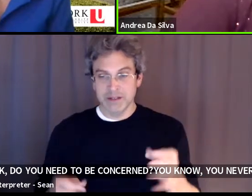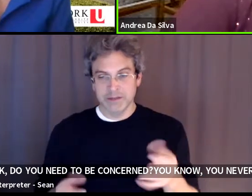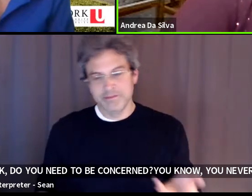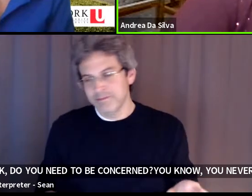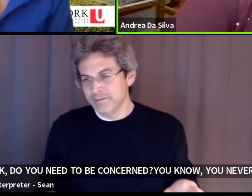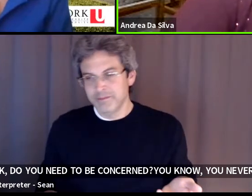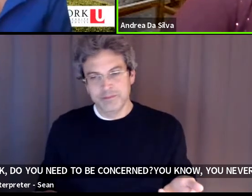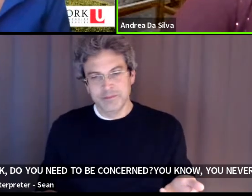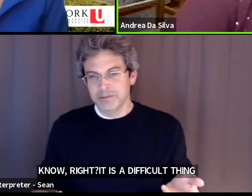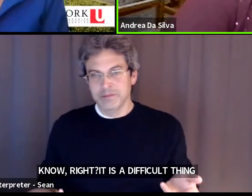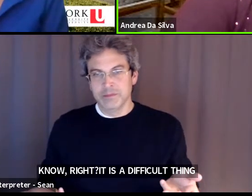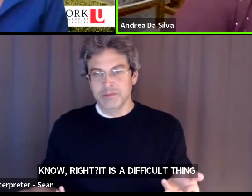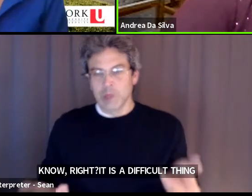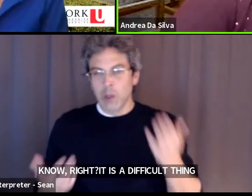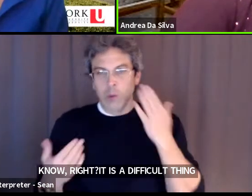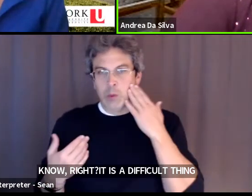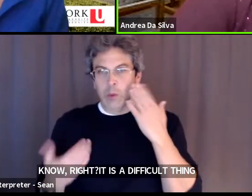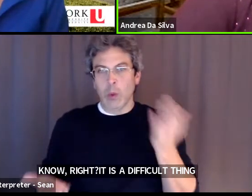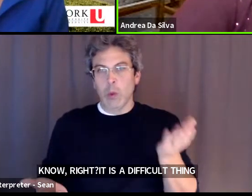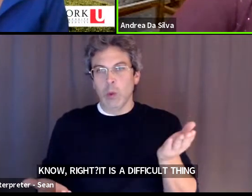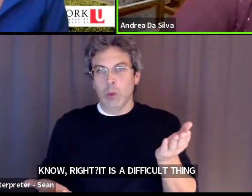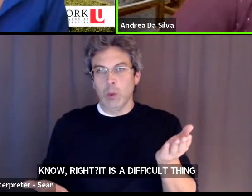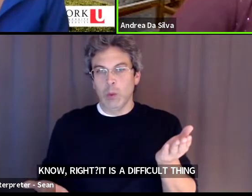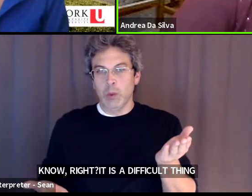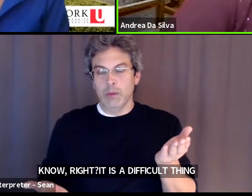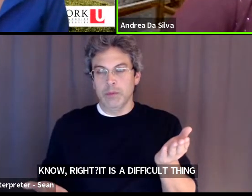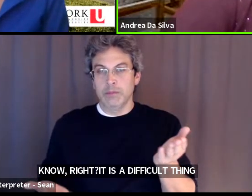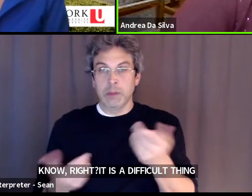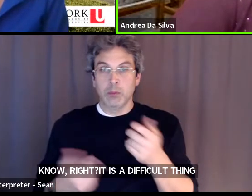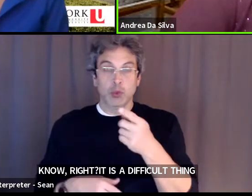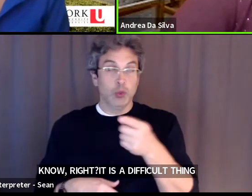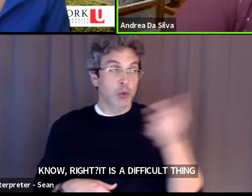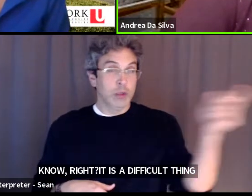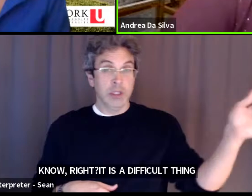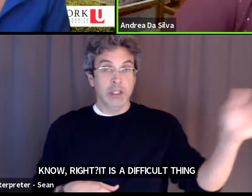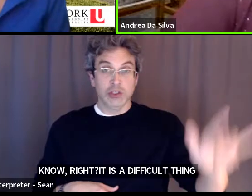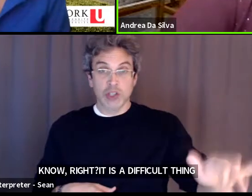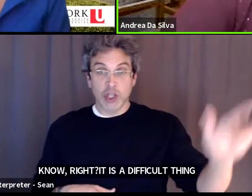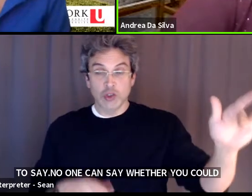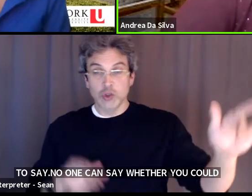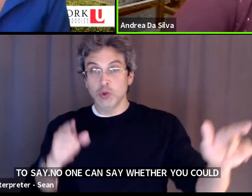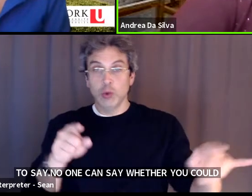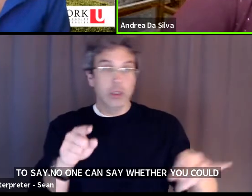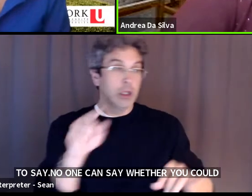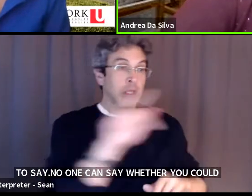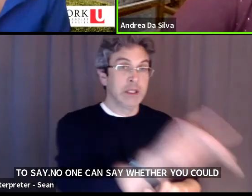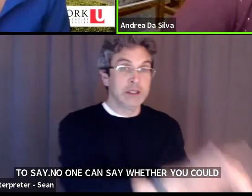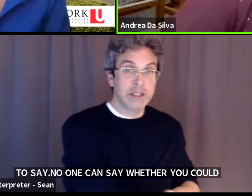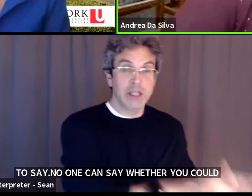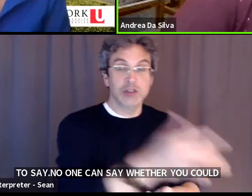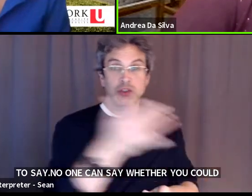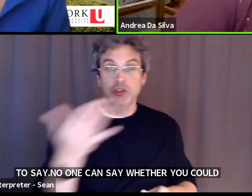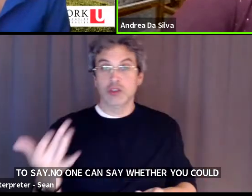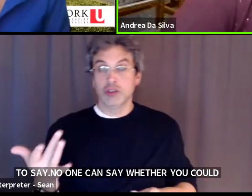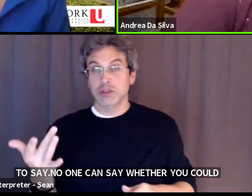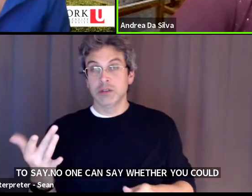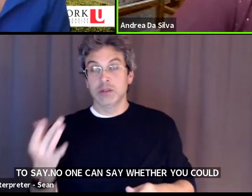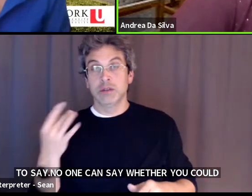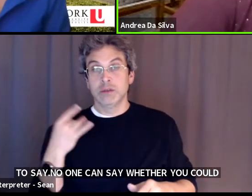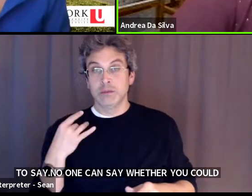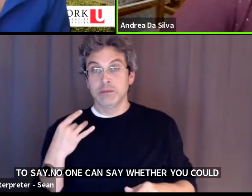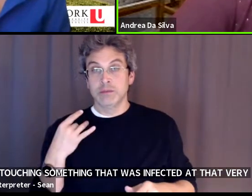No one can say whether you could be touching something that was infected at that very moment, and that could have been the reason, right?